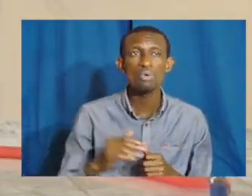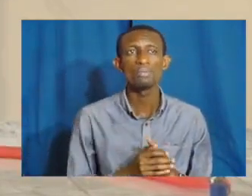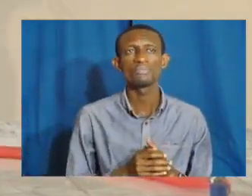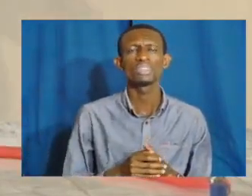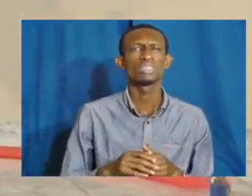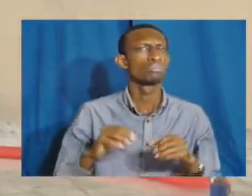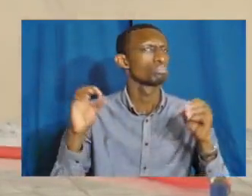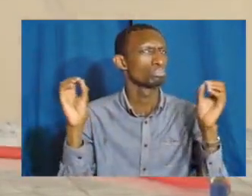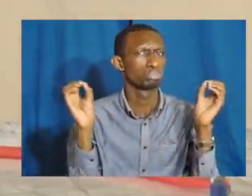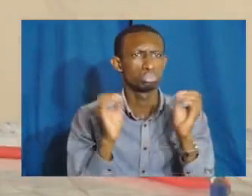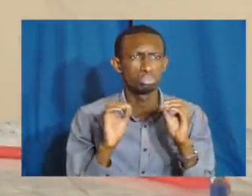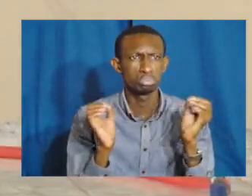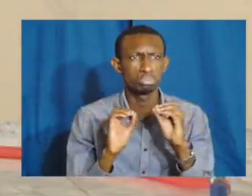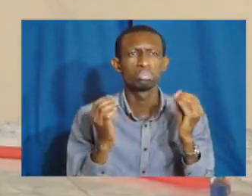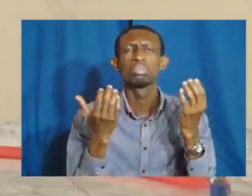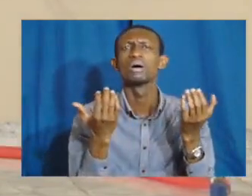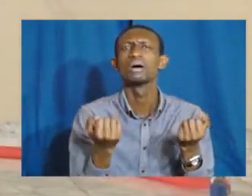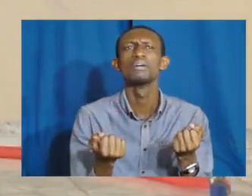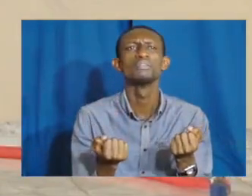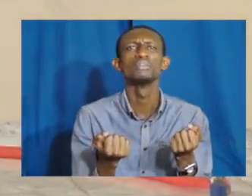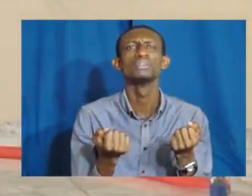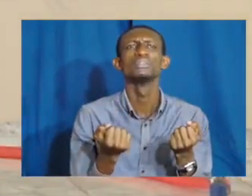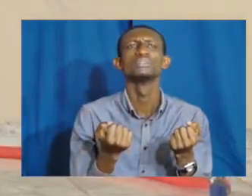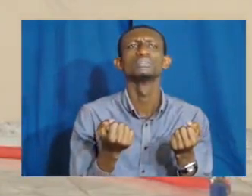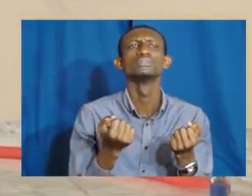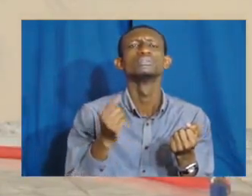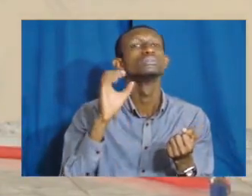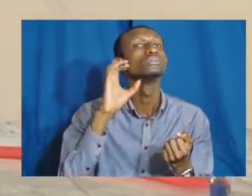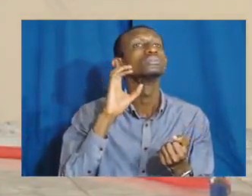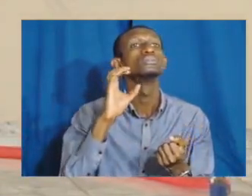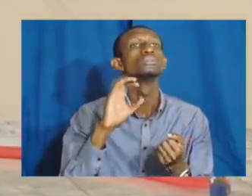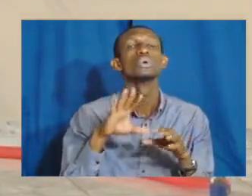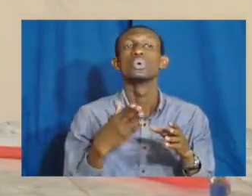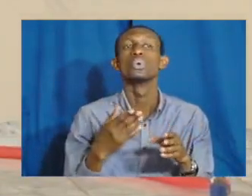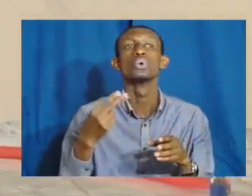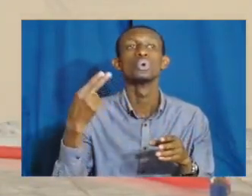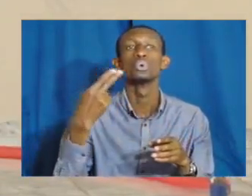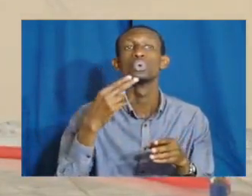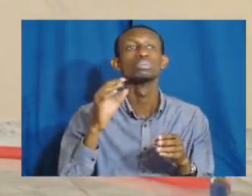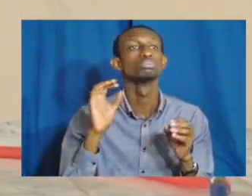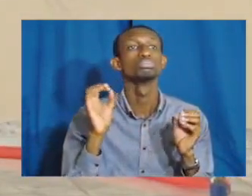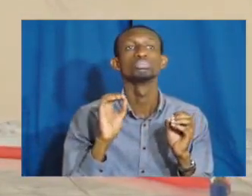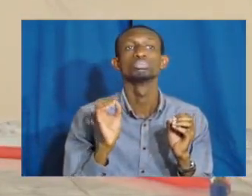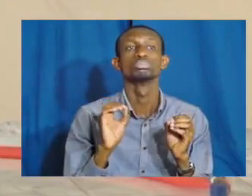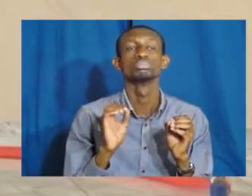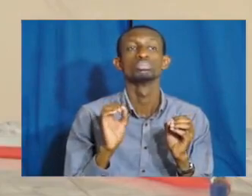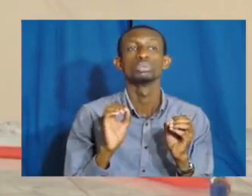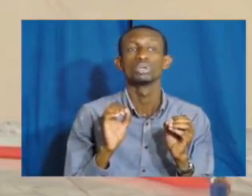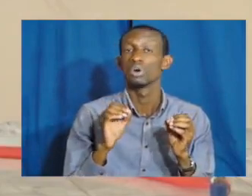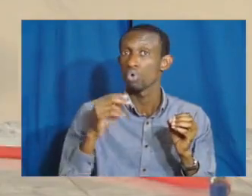not have any carbon atom, do not have any hydrogen atom attached on the